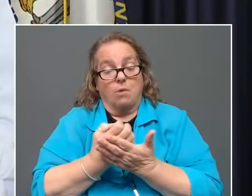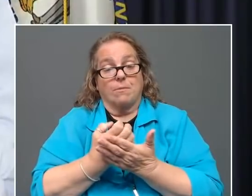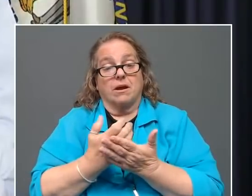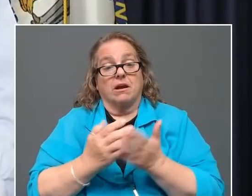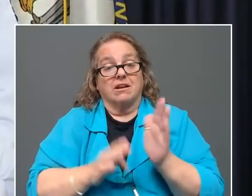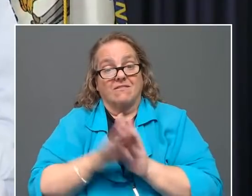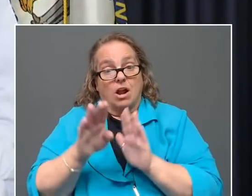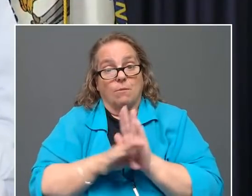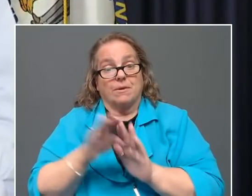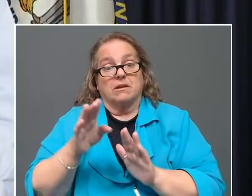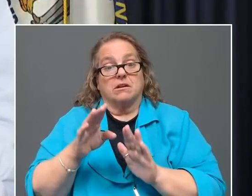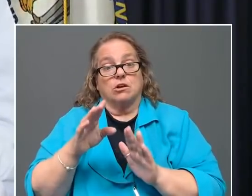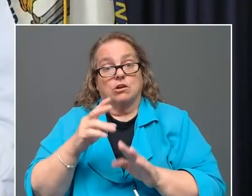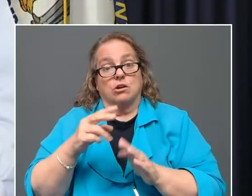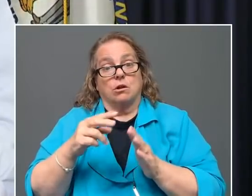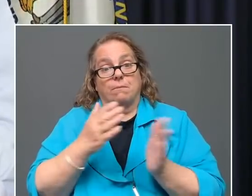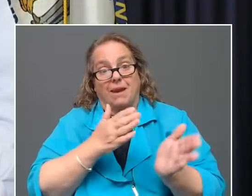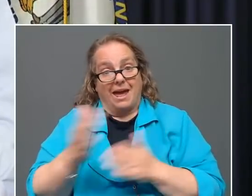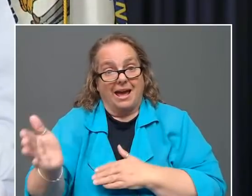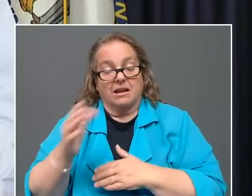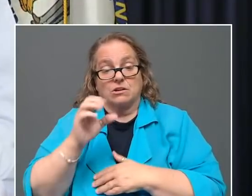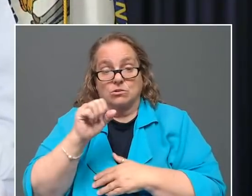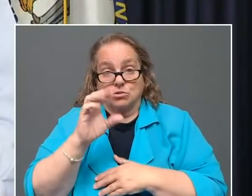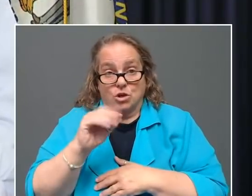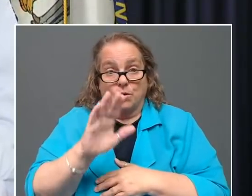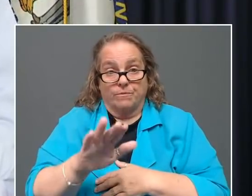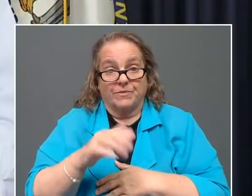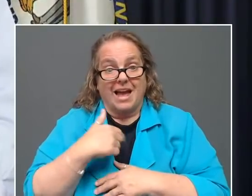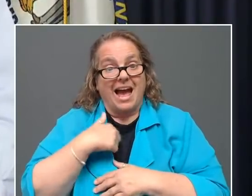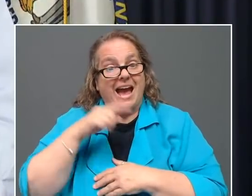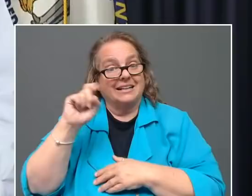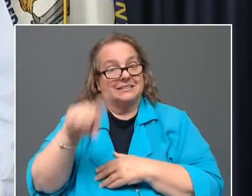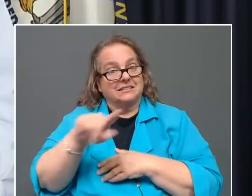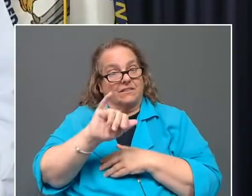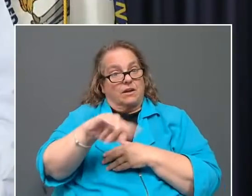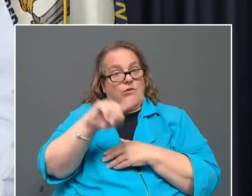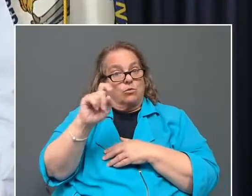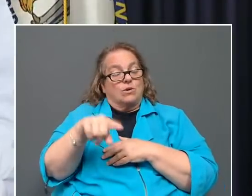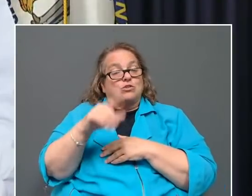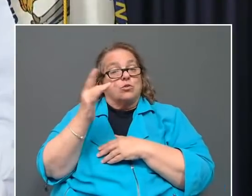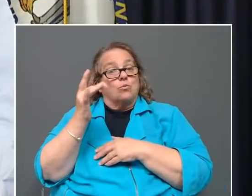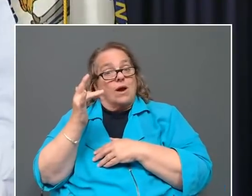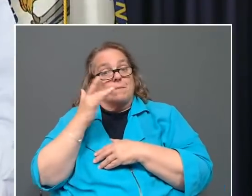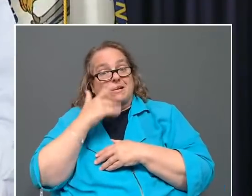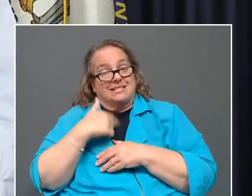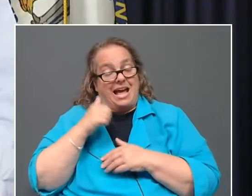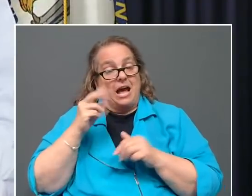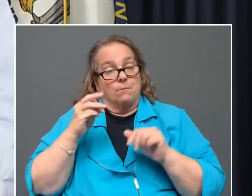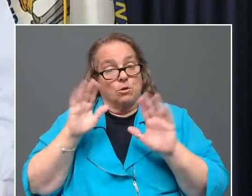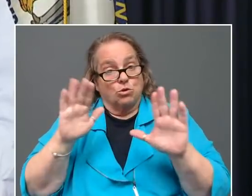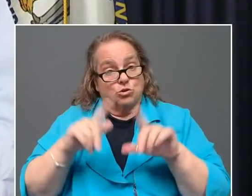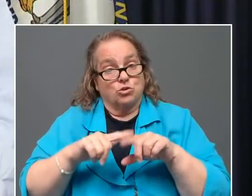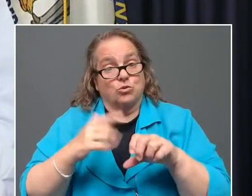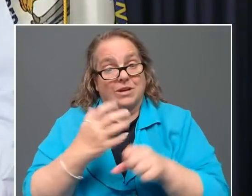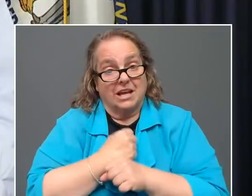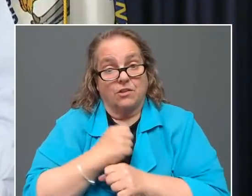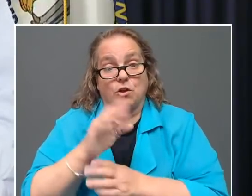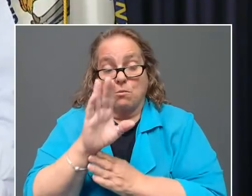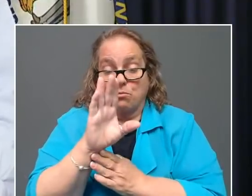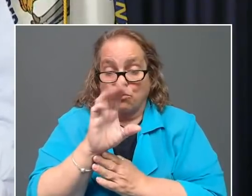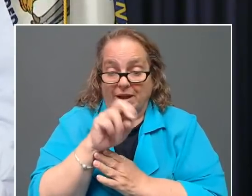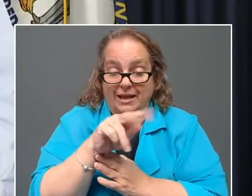the plan targets? So I asked that very question because I am pushing to get the Brent Spence Bridge